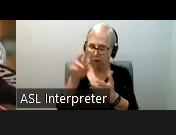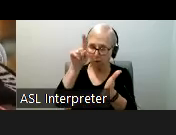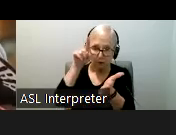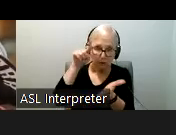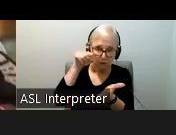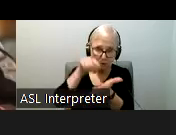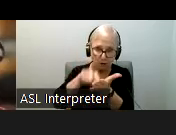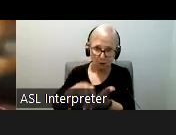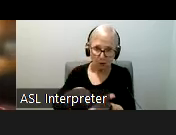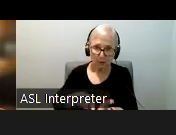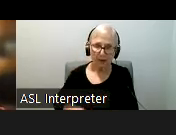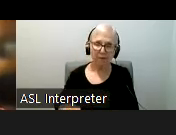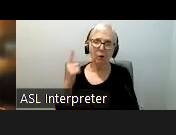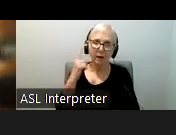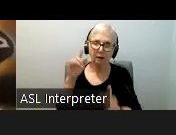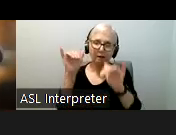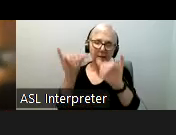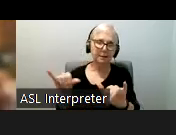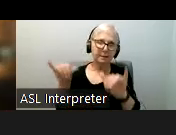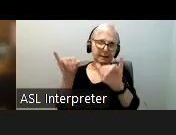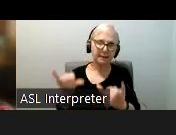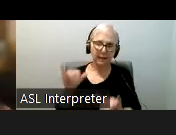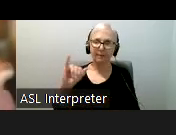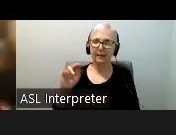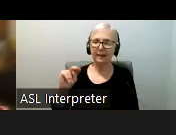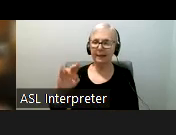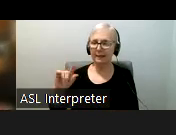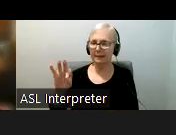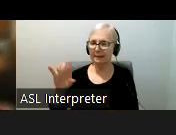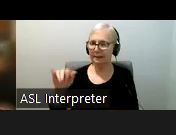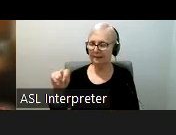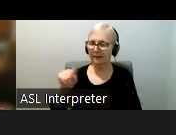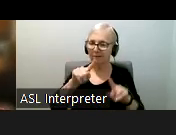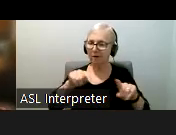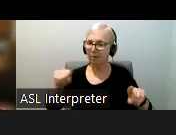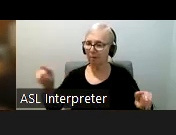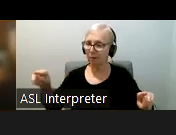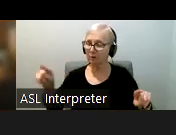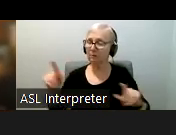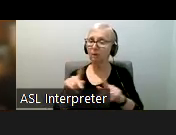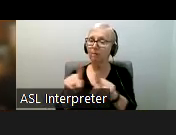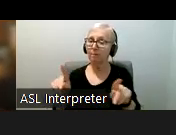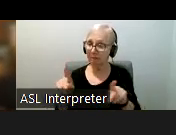we basically are hearing about the same type of incident from multiple different sources, then we really will combine